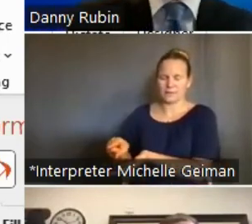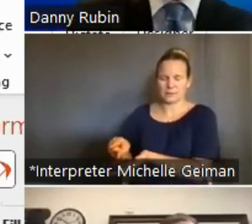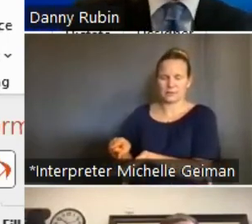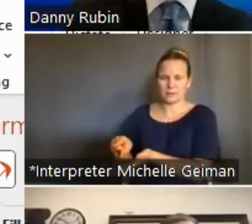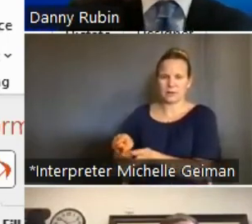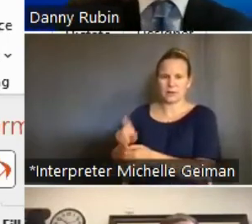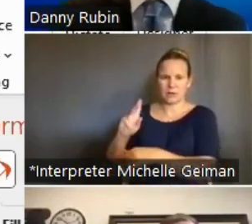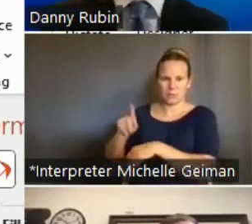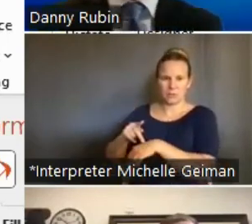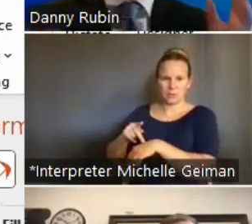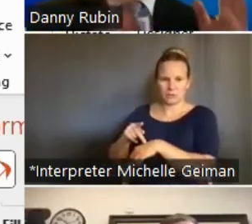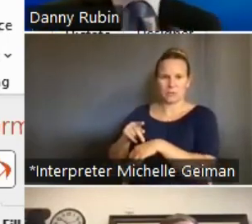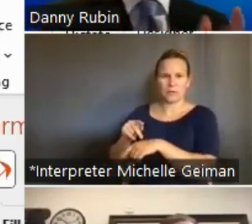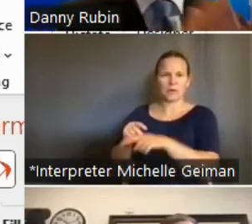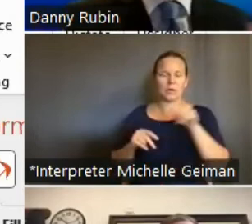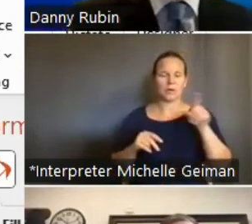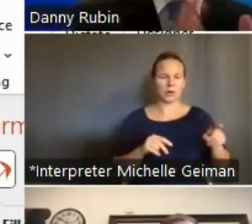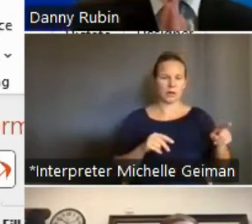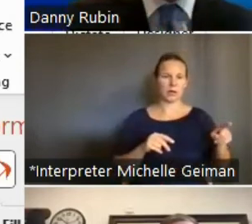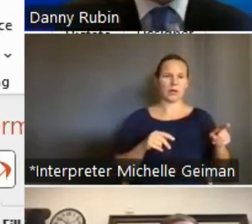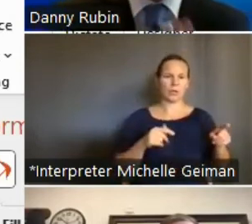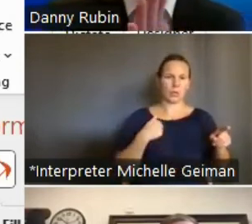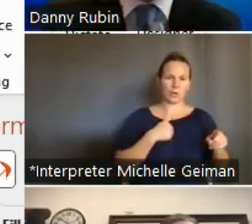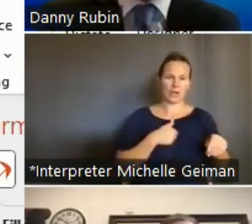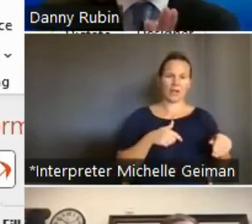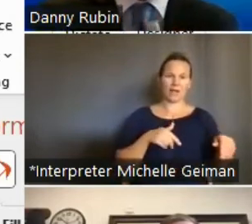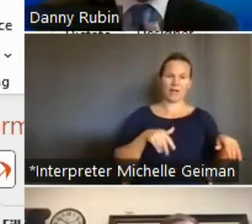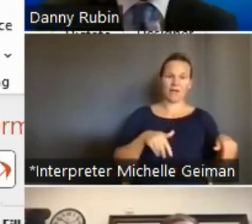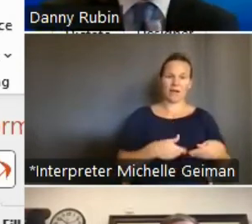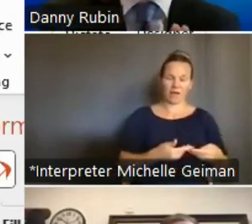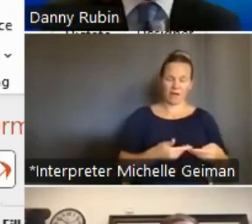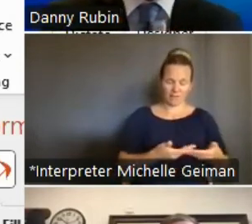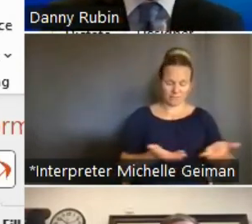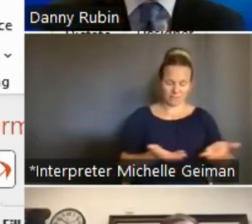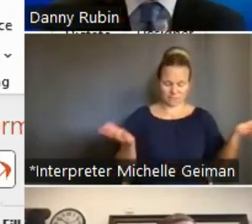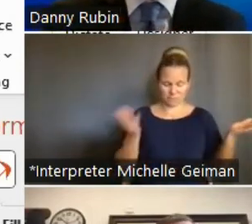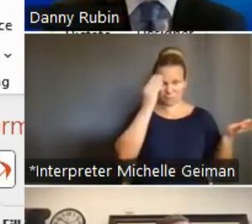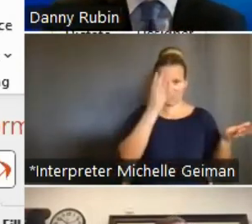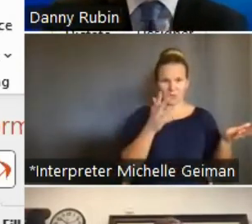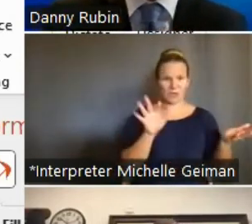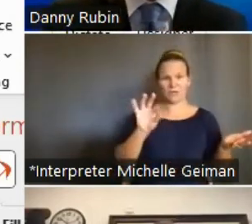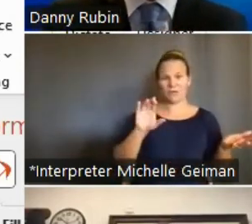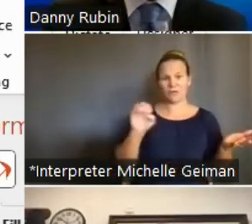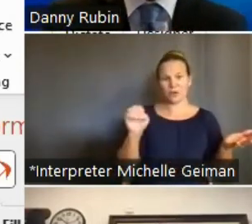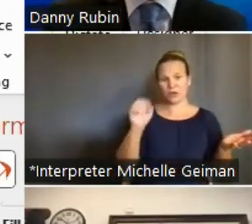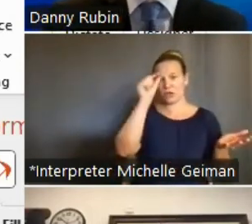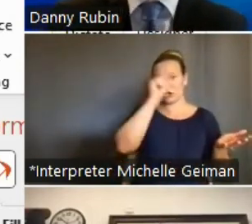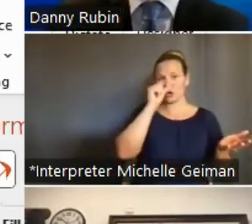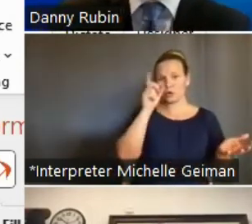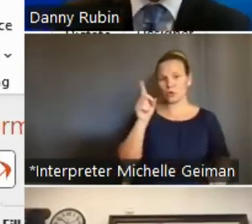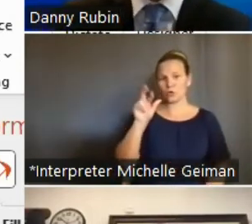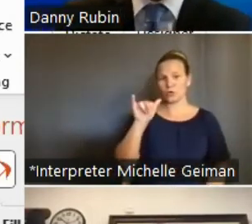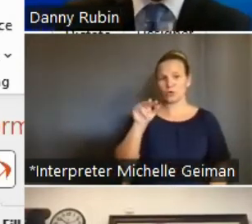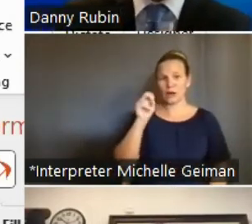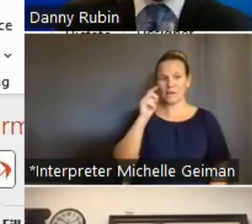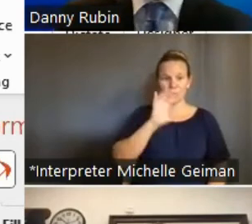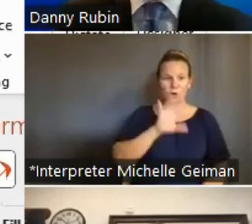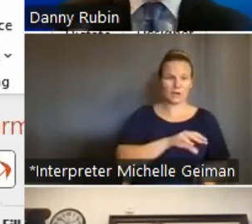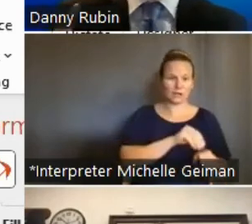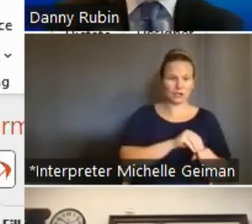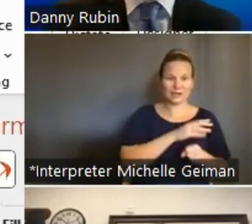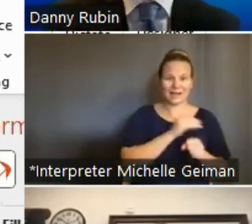came in after we started. We offered at the beginning a free Google Drive of resources for inclusion and